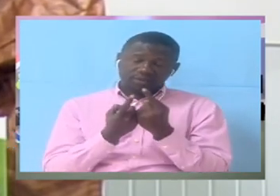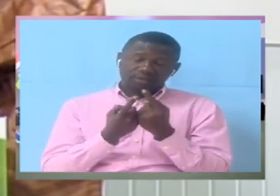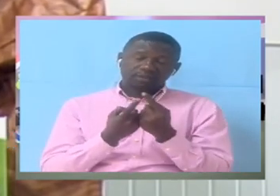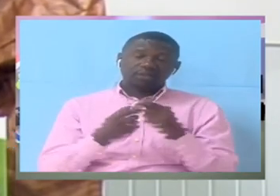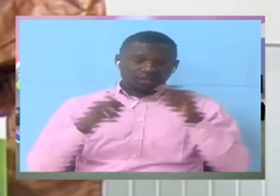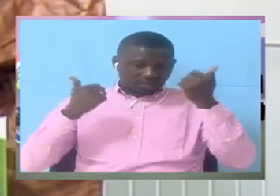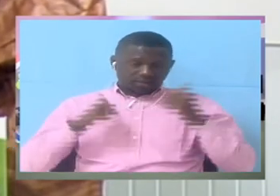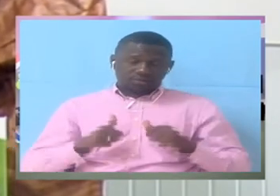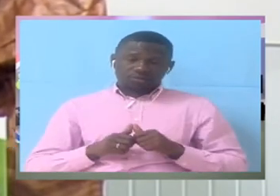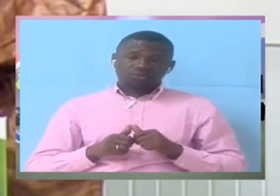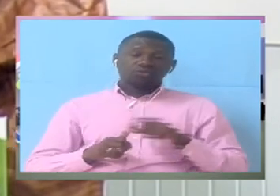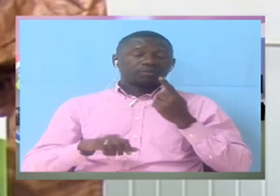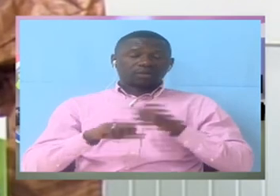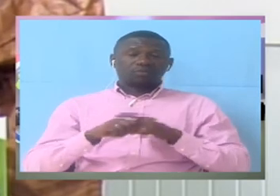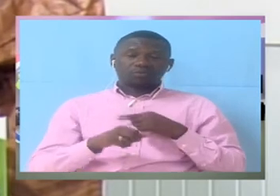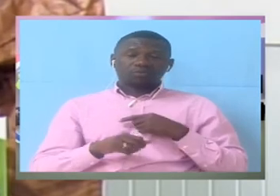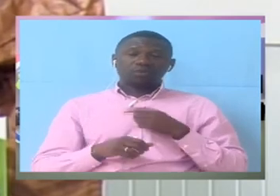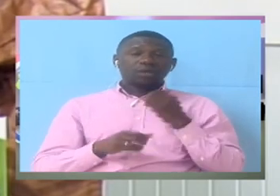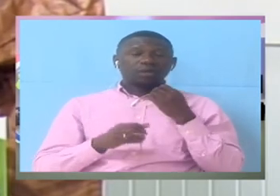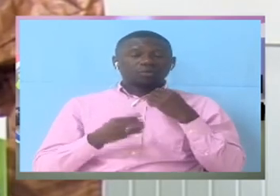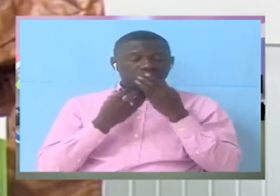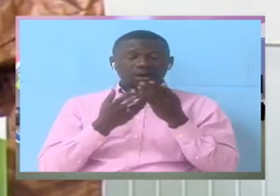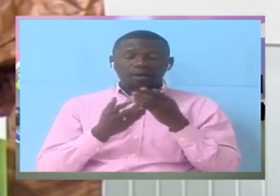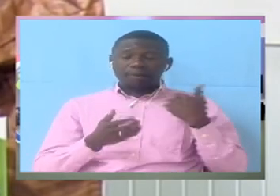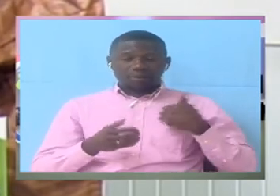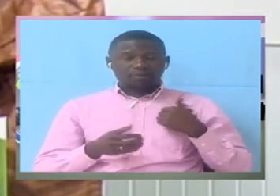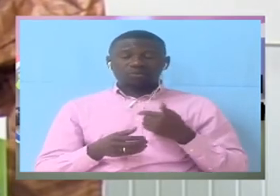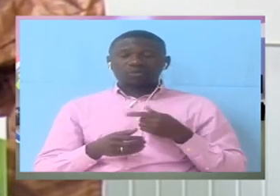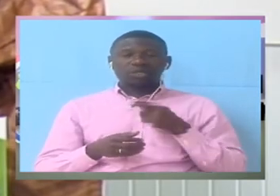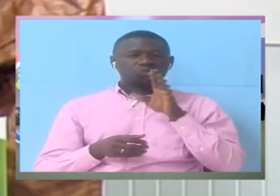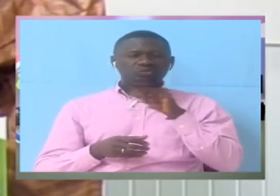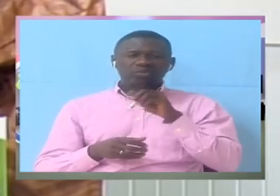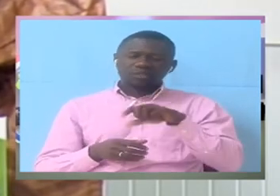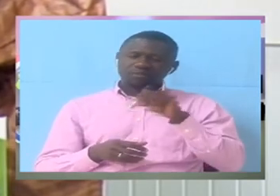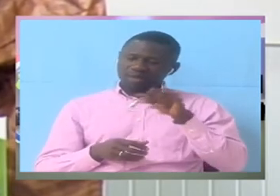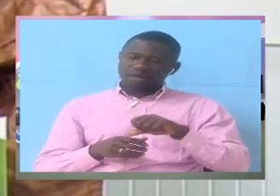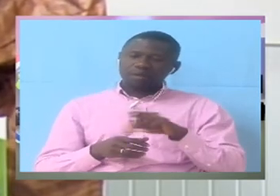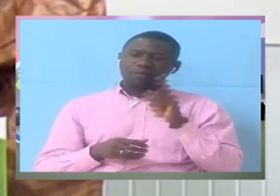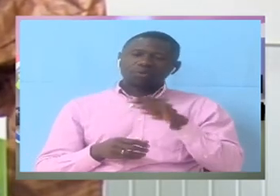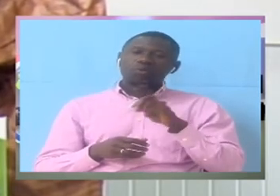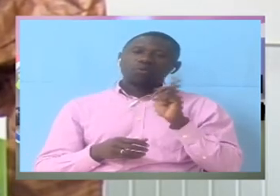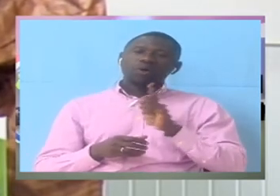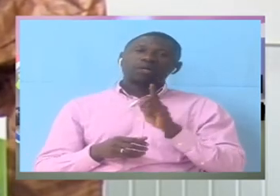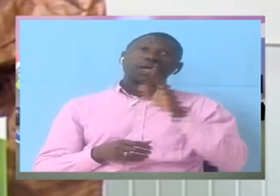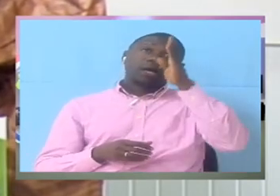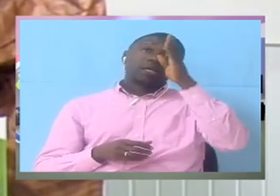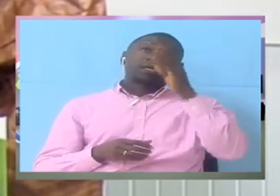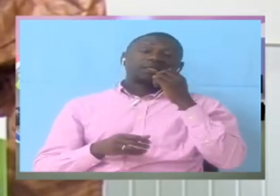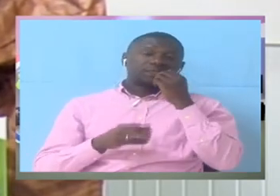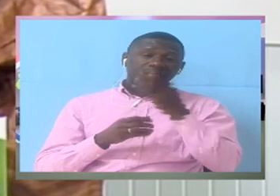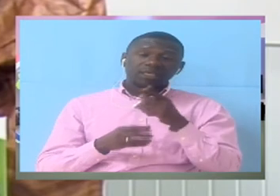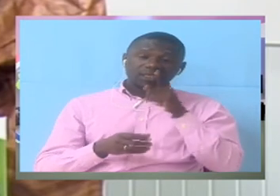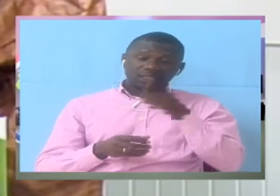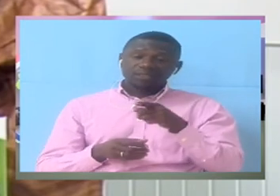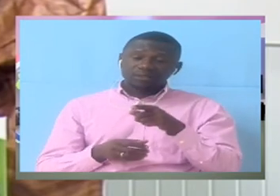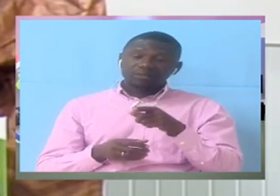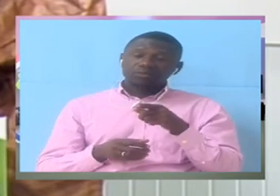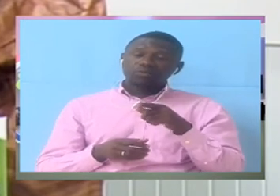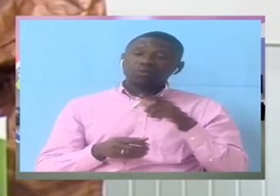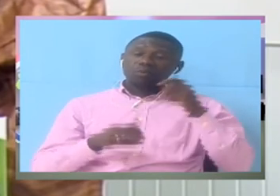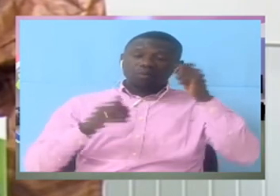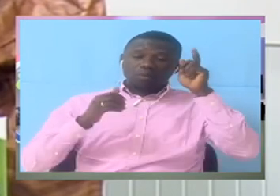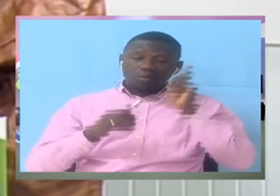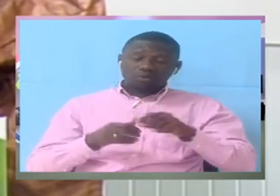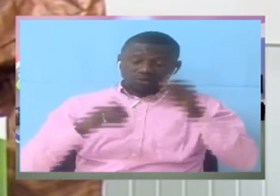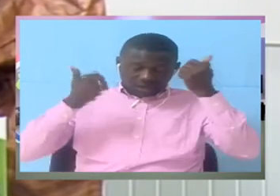Sometimes you blame people. But whatever Allah destines for a person will always